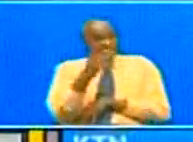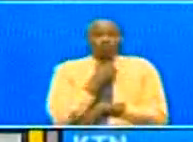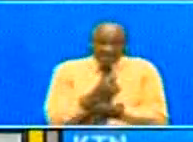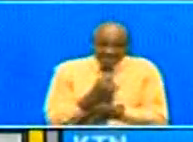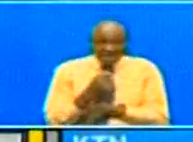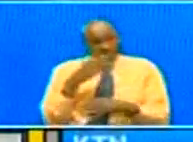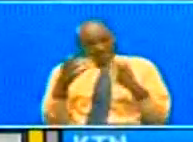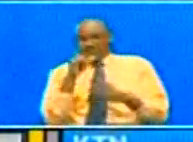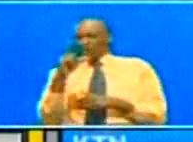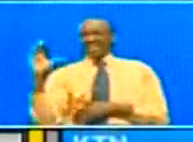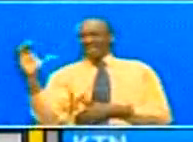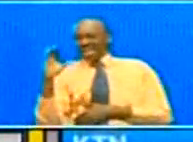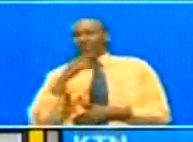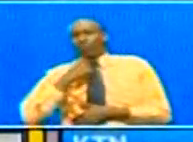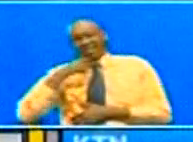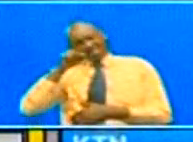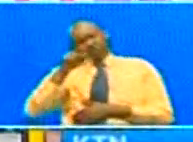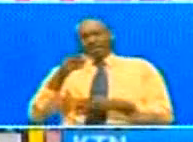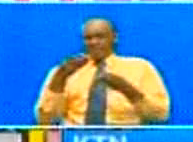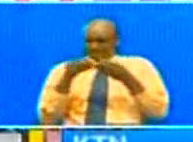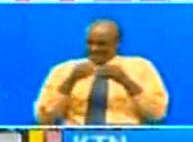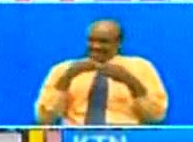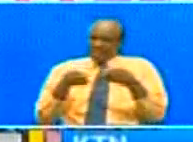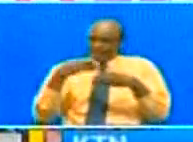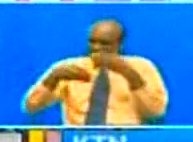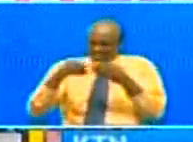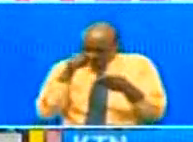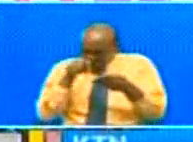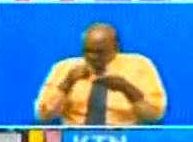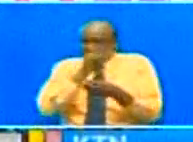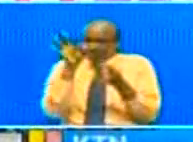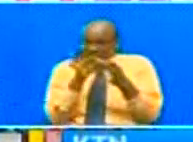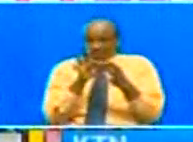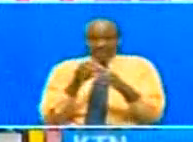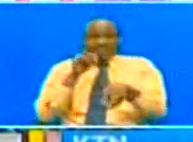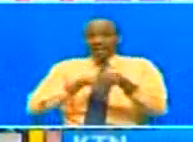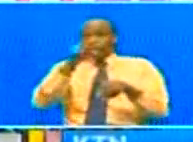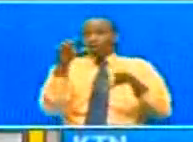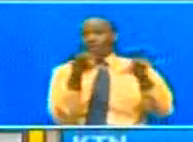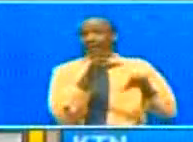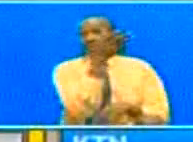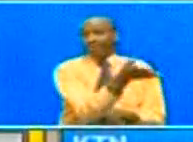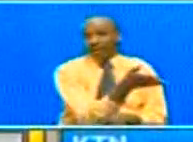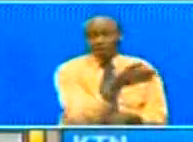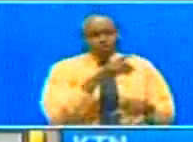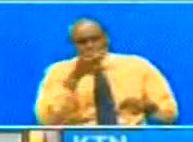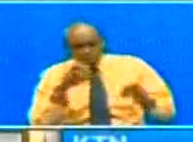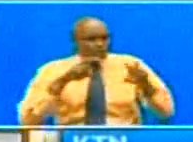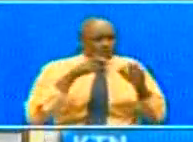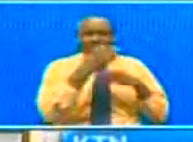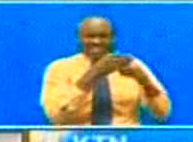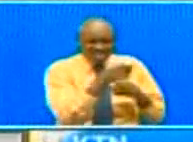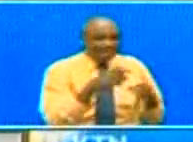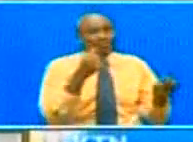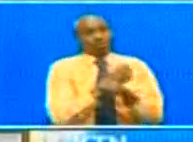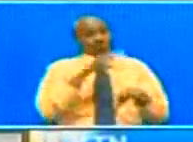maybe a client wants a certain material, and then when you go there to the market, you look for that material, it's not